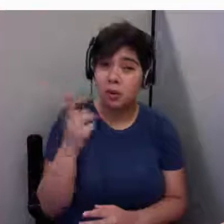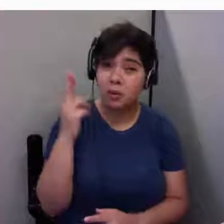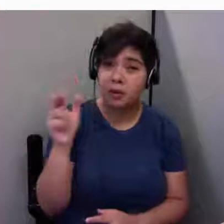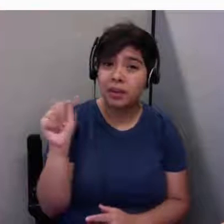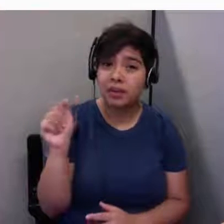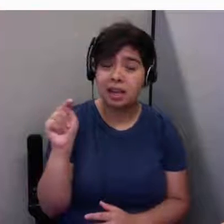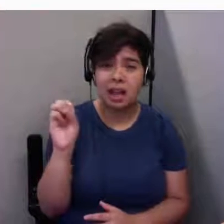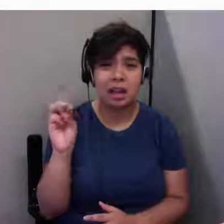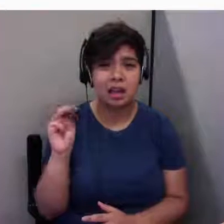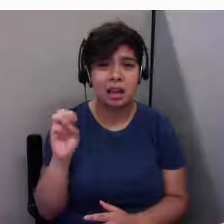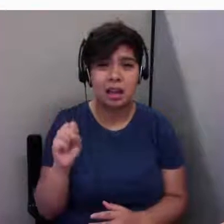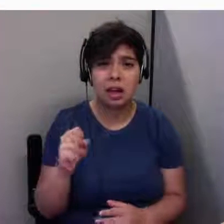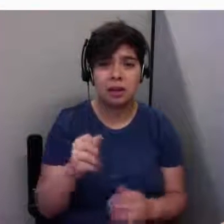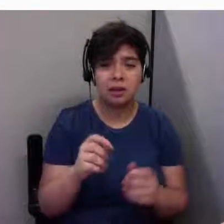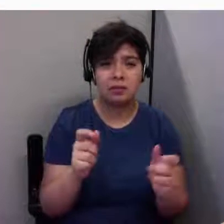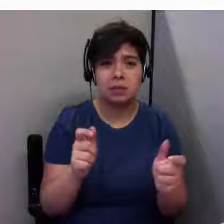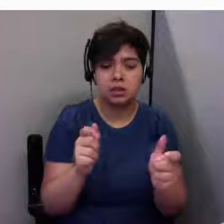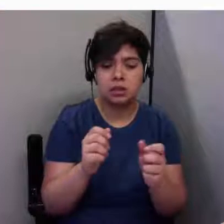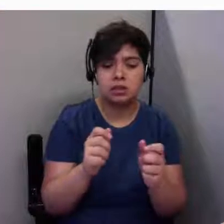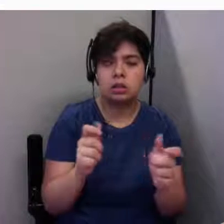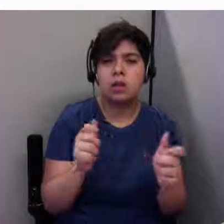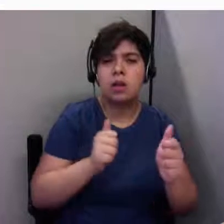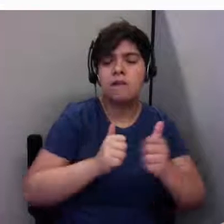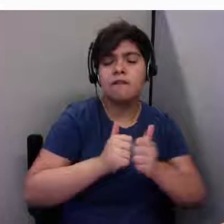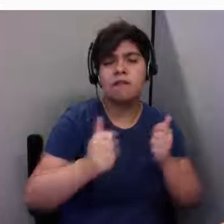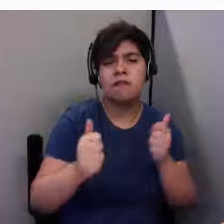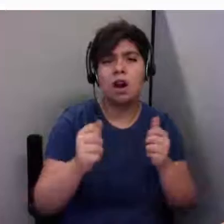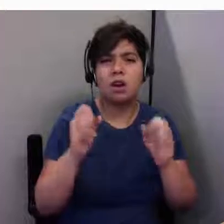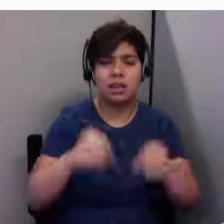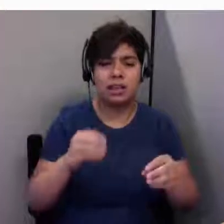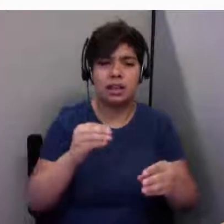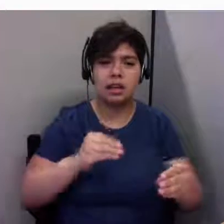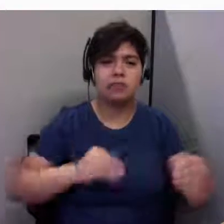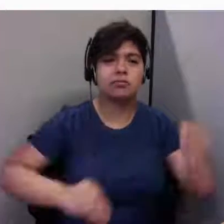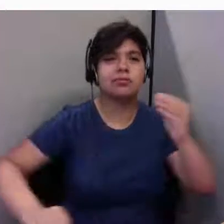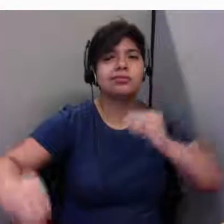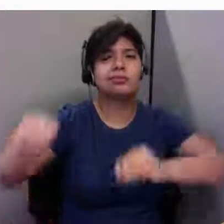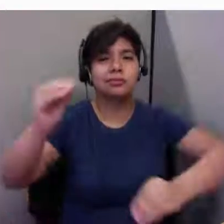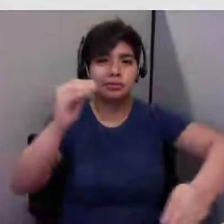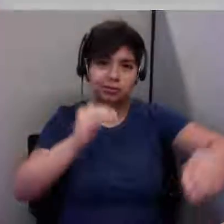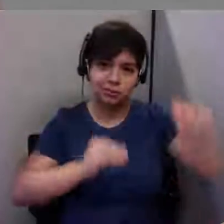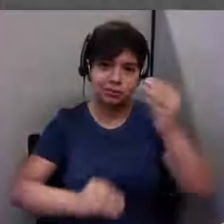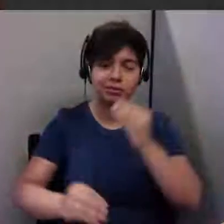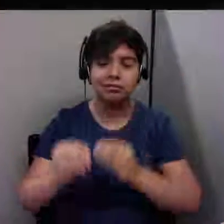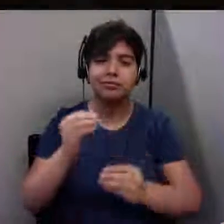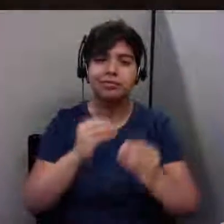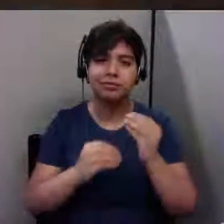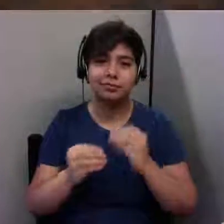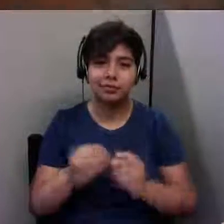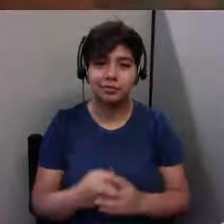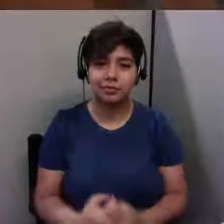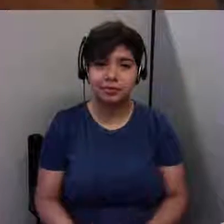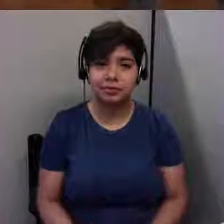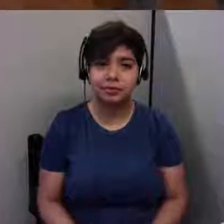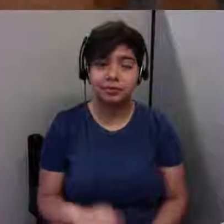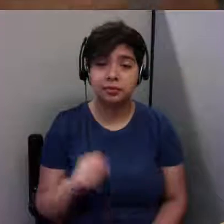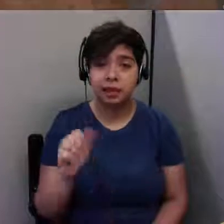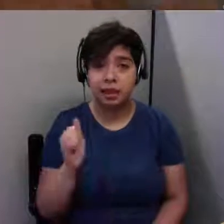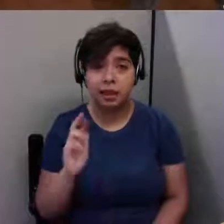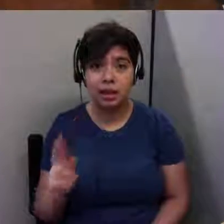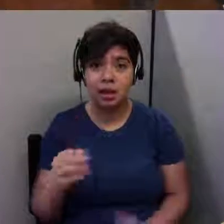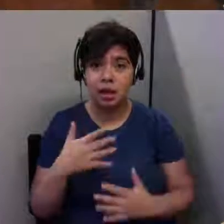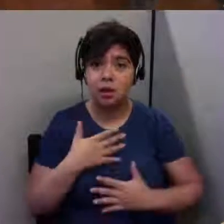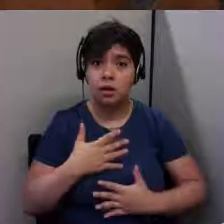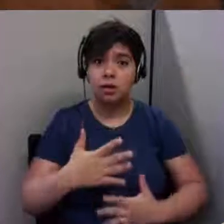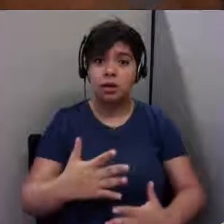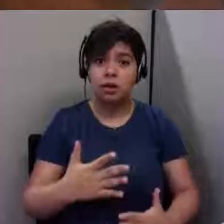are farther apart than atoms in a solid or a liquid, and so they can move freely. The air you breathe is